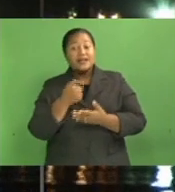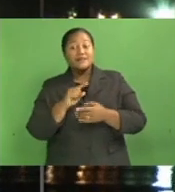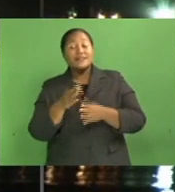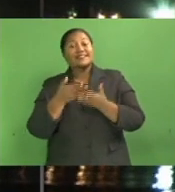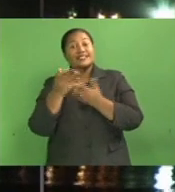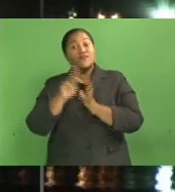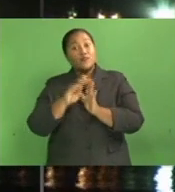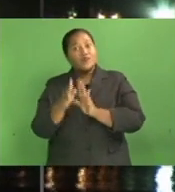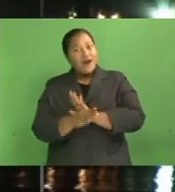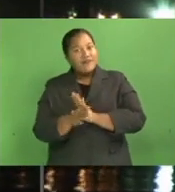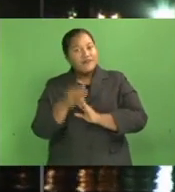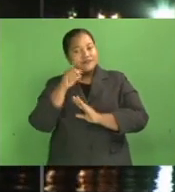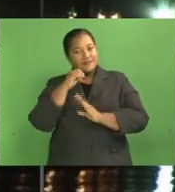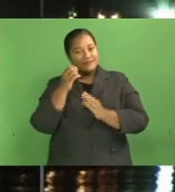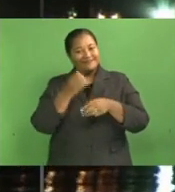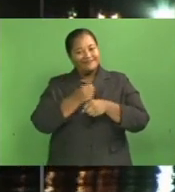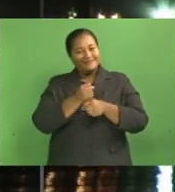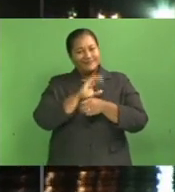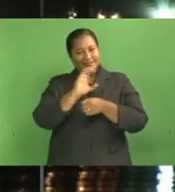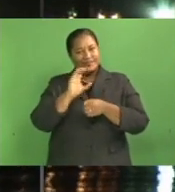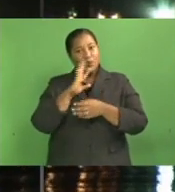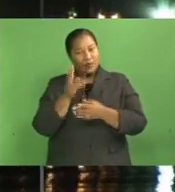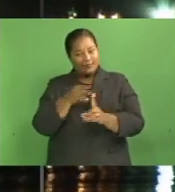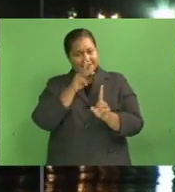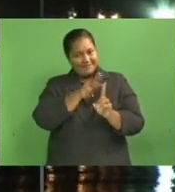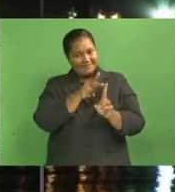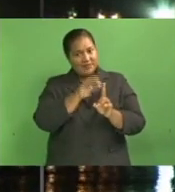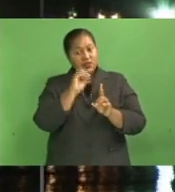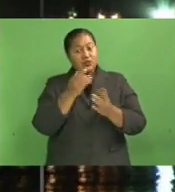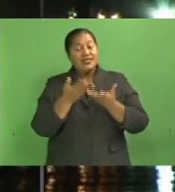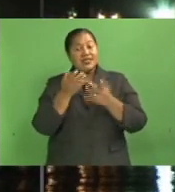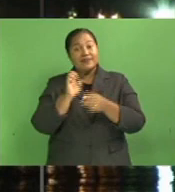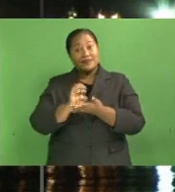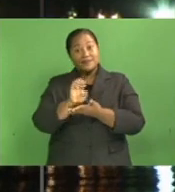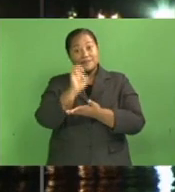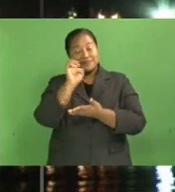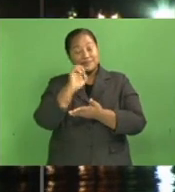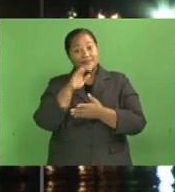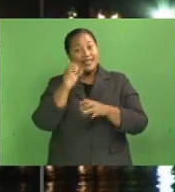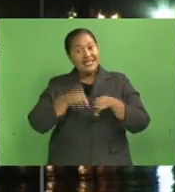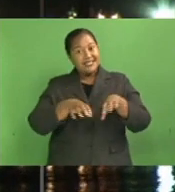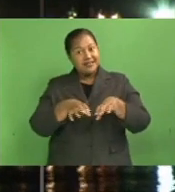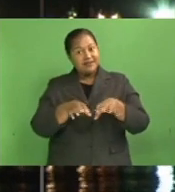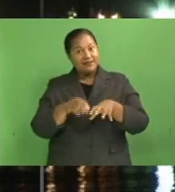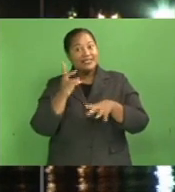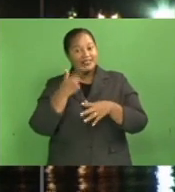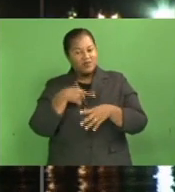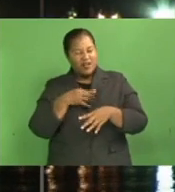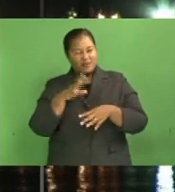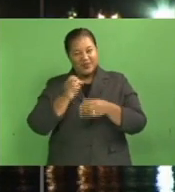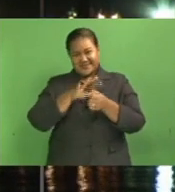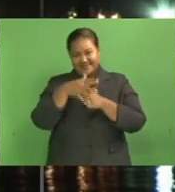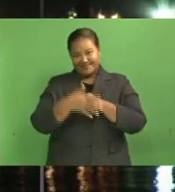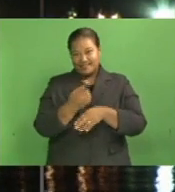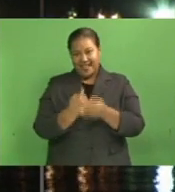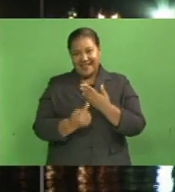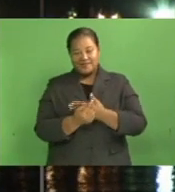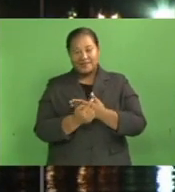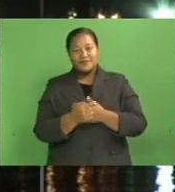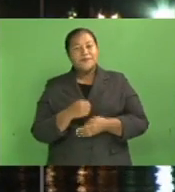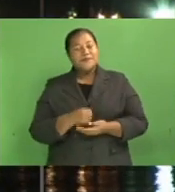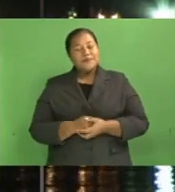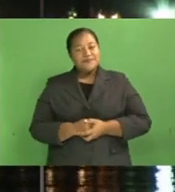be prioritized to spur economic activity amidst the financial chaos caused by COVID-19. Koroi